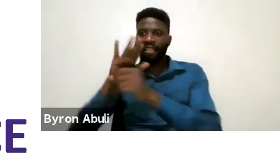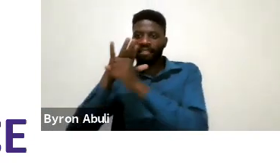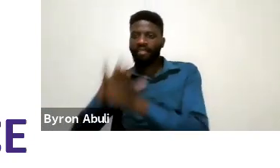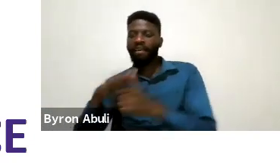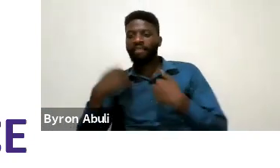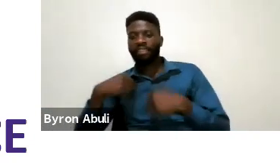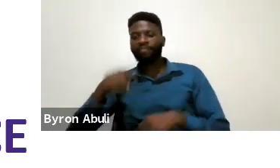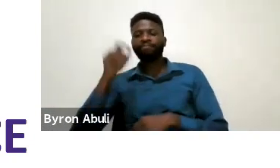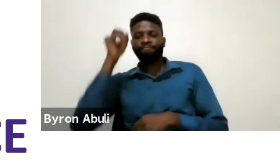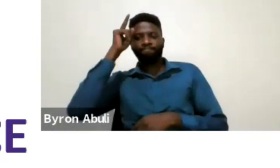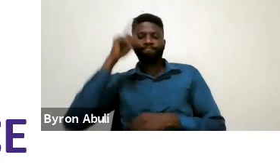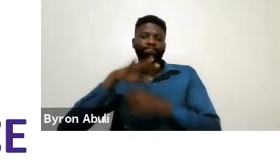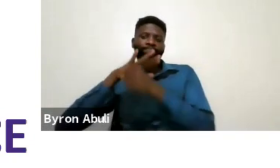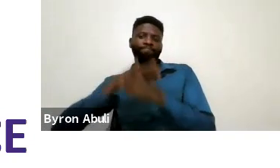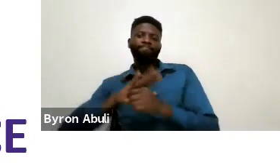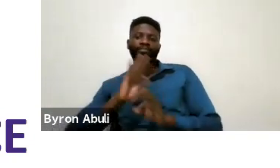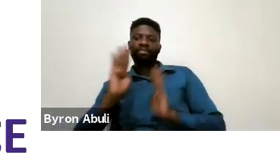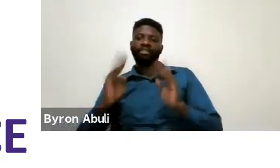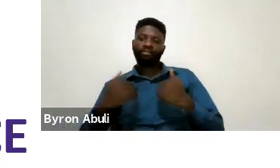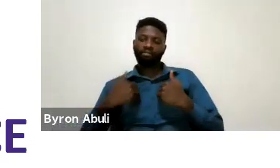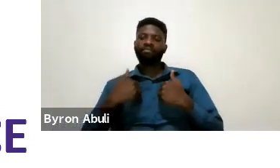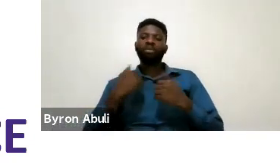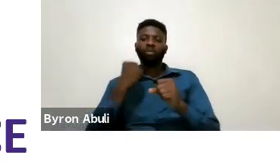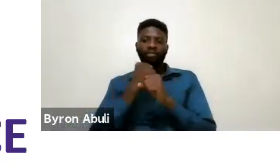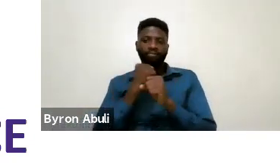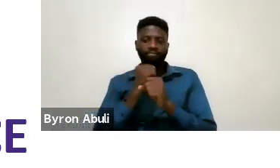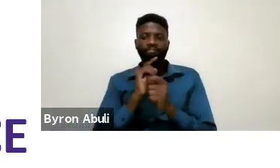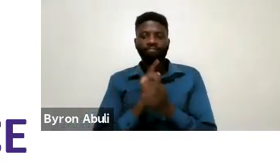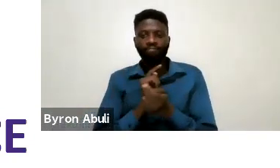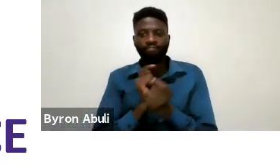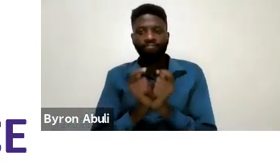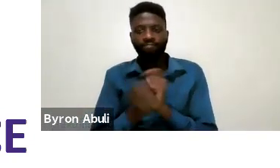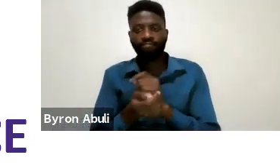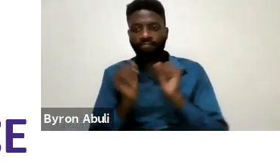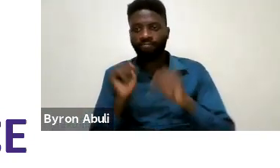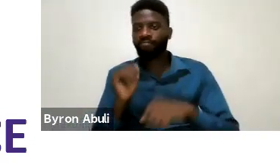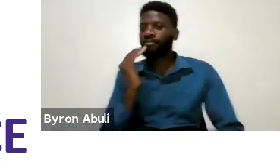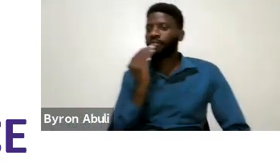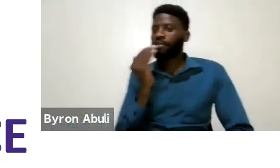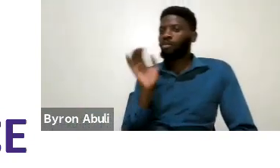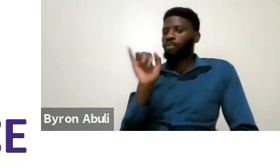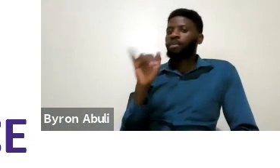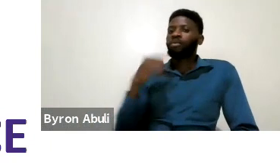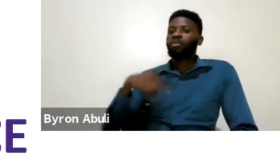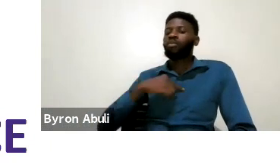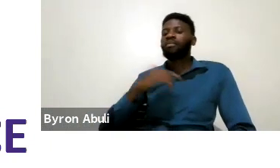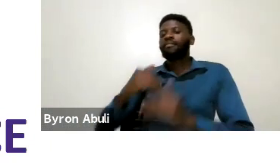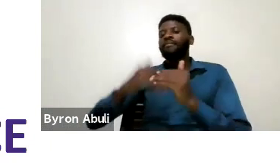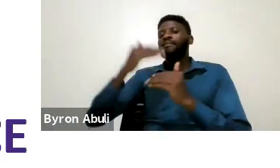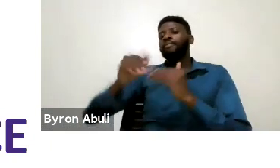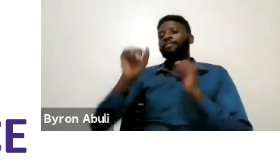recognizing their prejudices and work towards reducing them. So thank you for that. I think we can go to the next